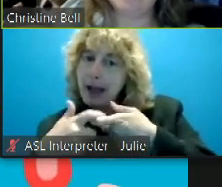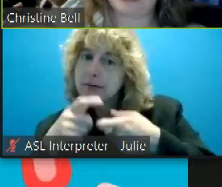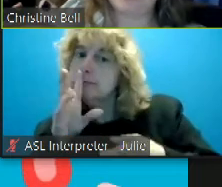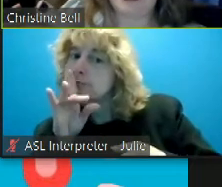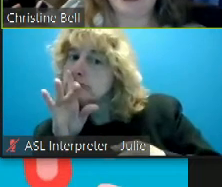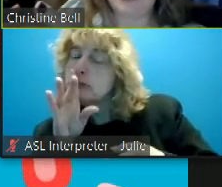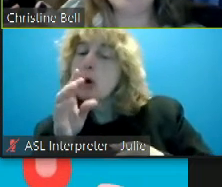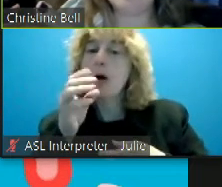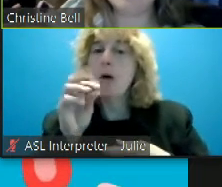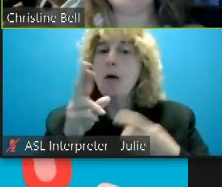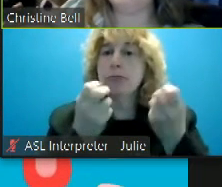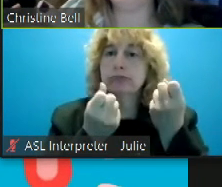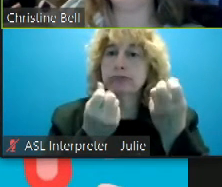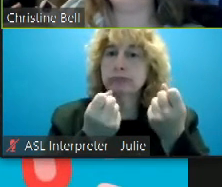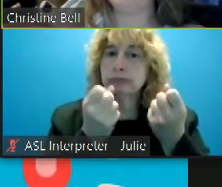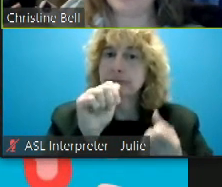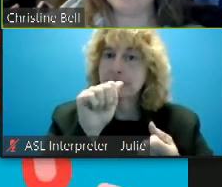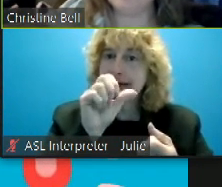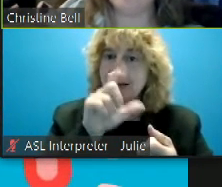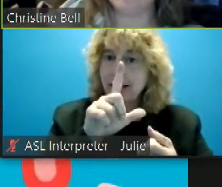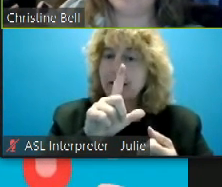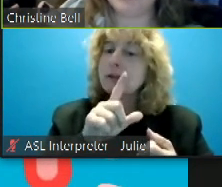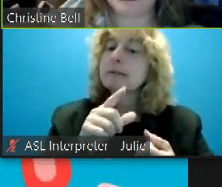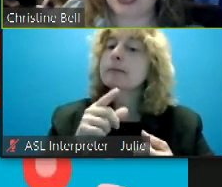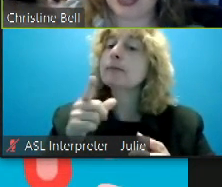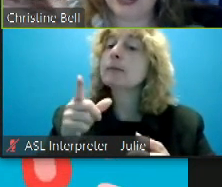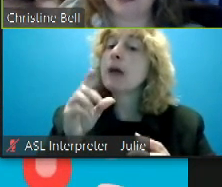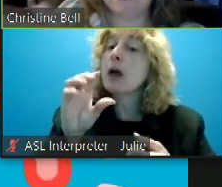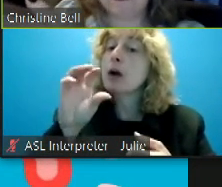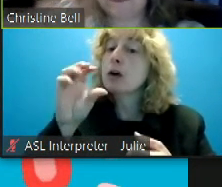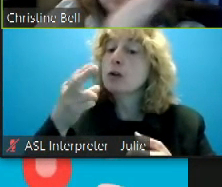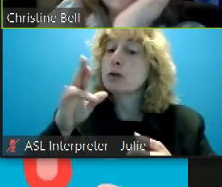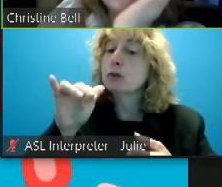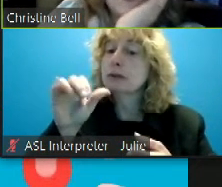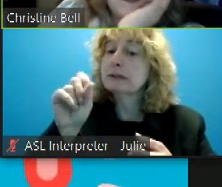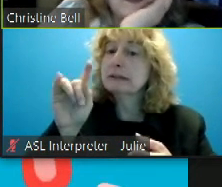the details on how to listen to the Spanish interpretation?